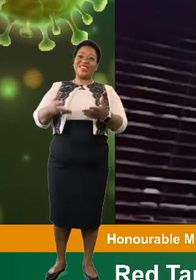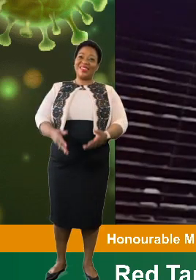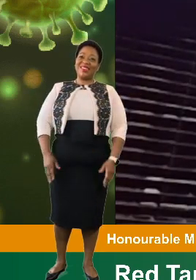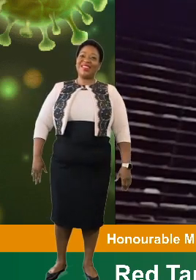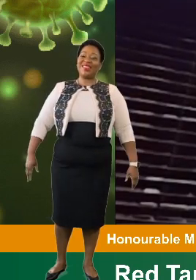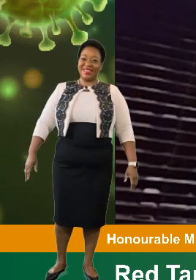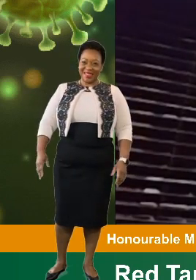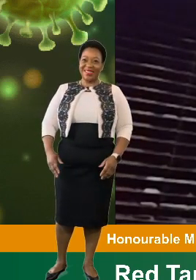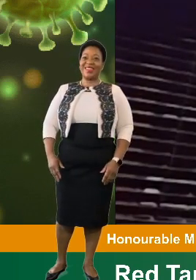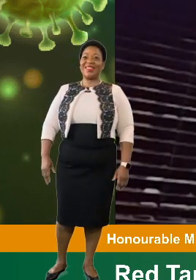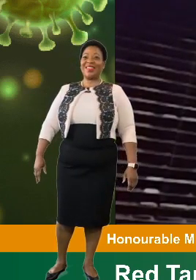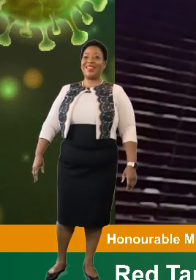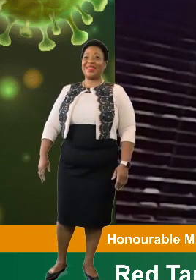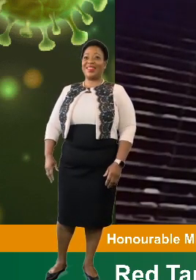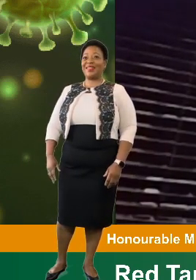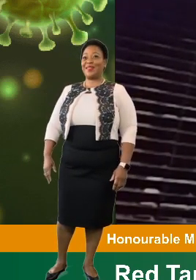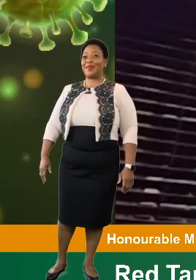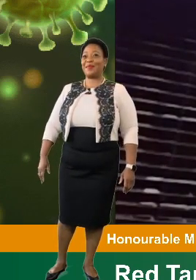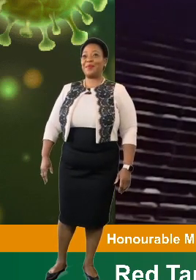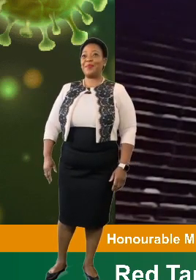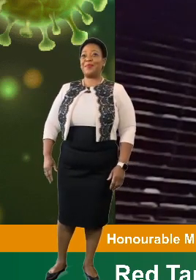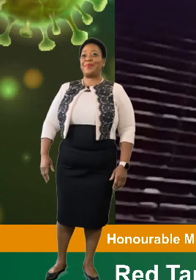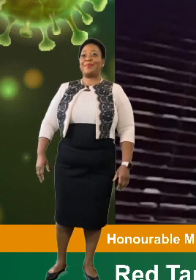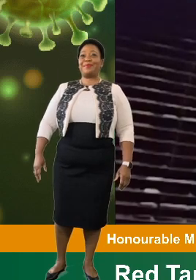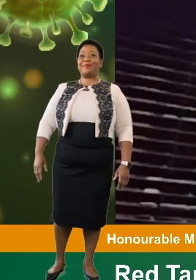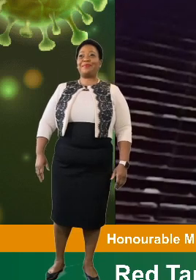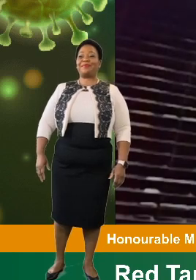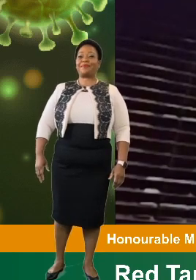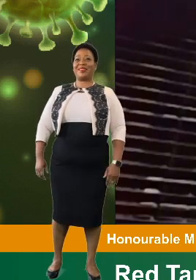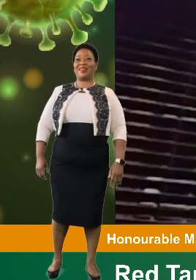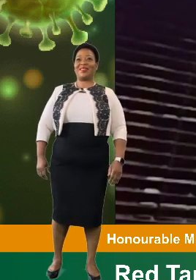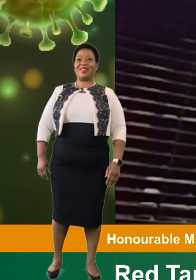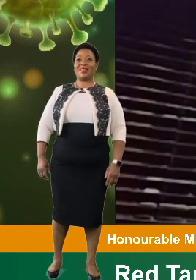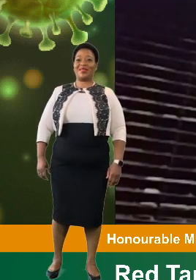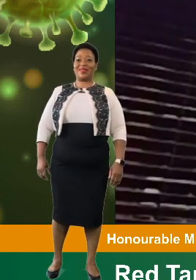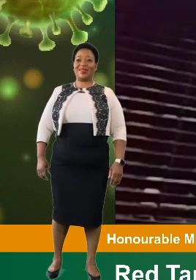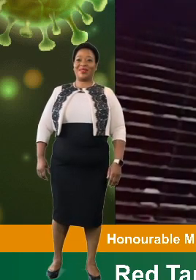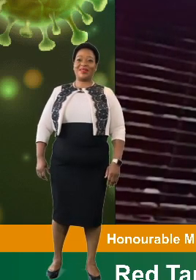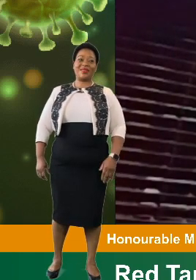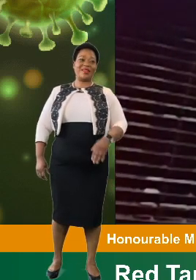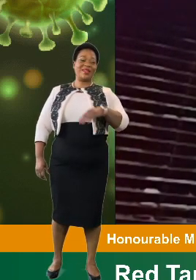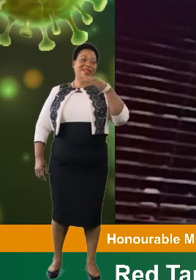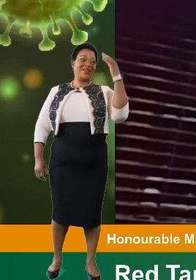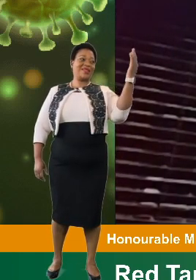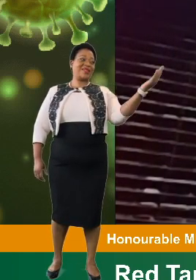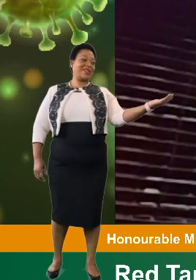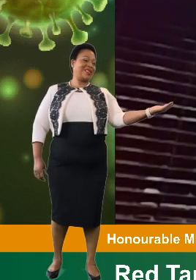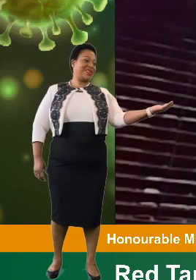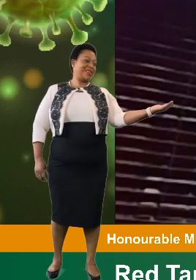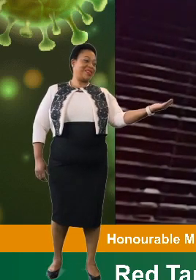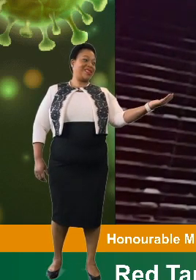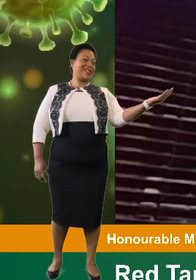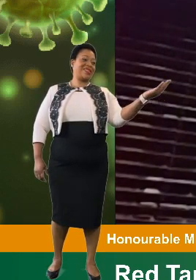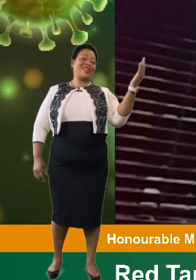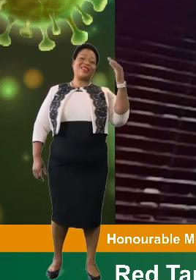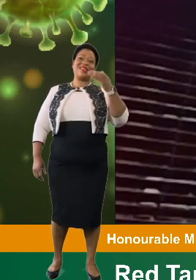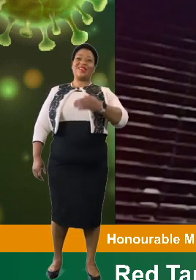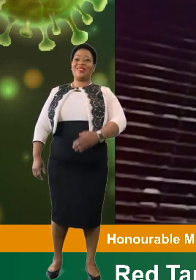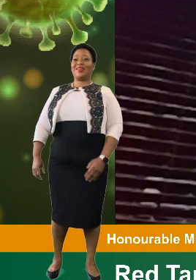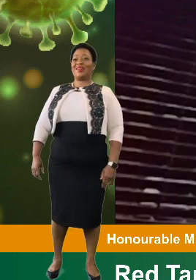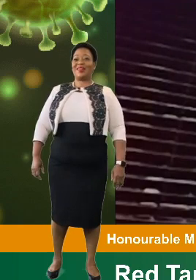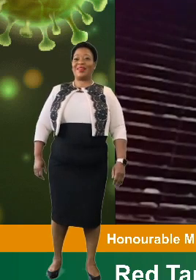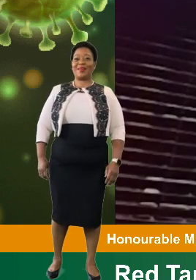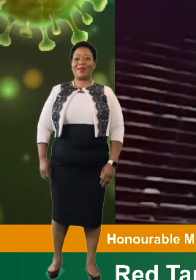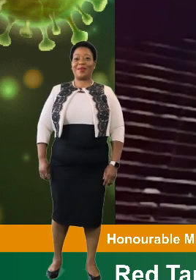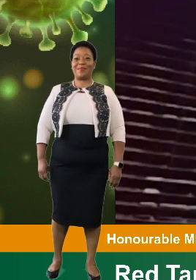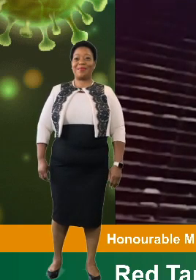and were able to realize and to be recognized around the world by